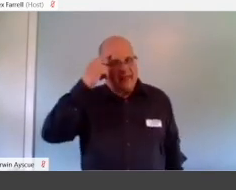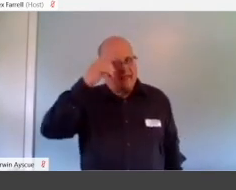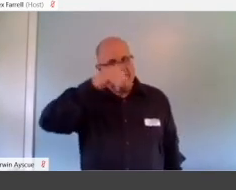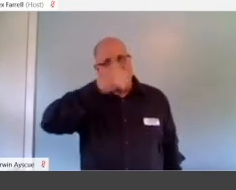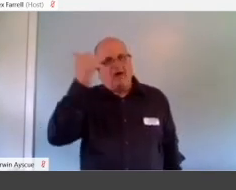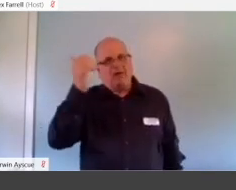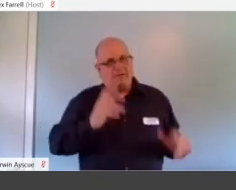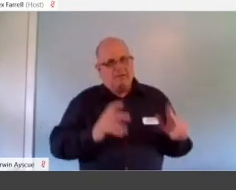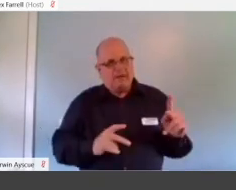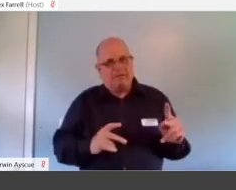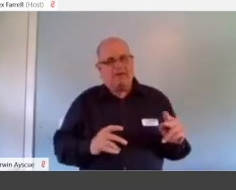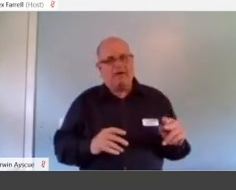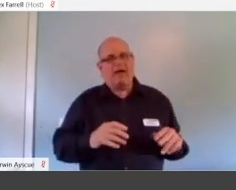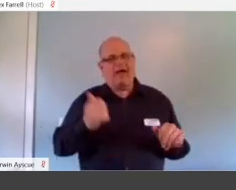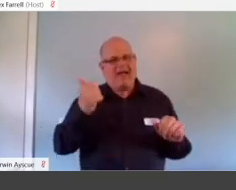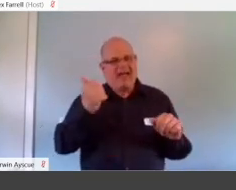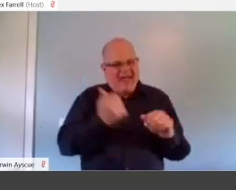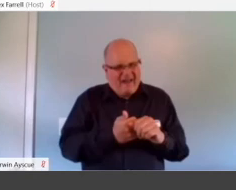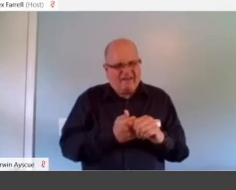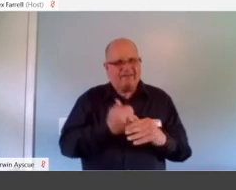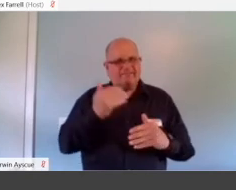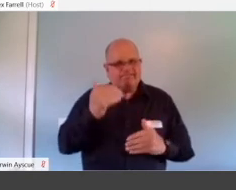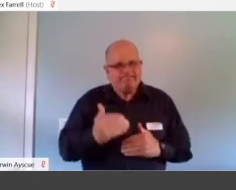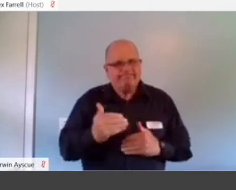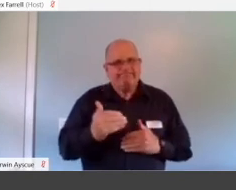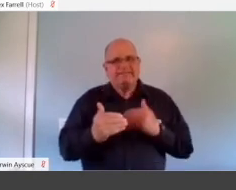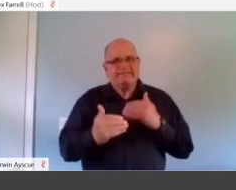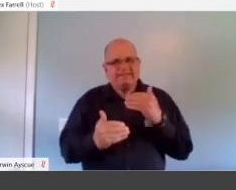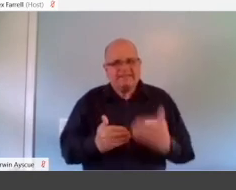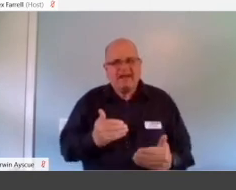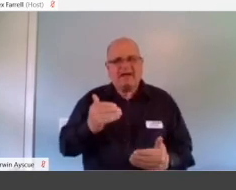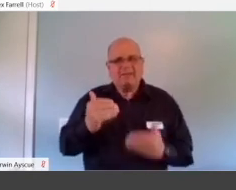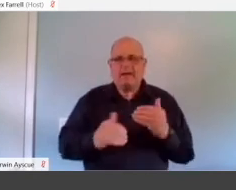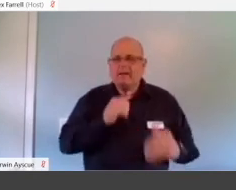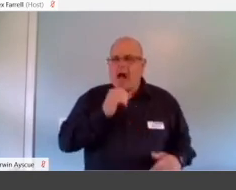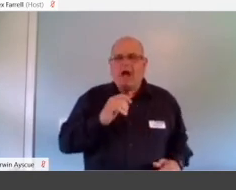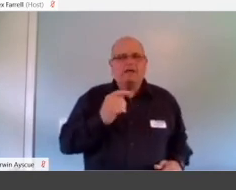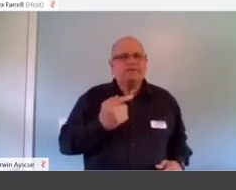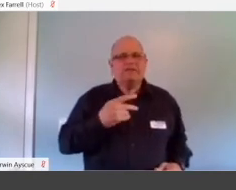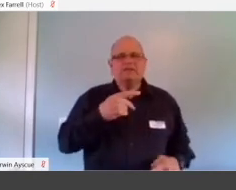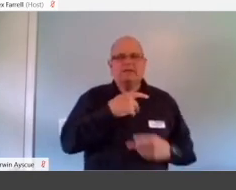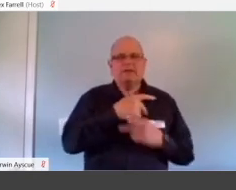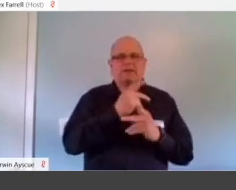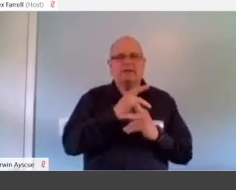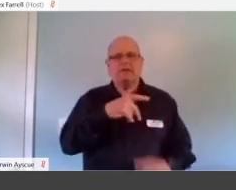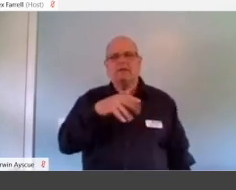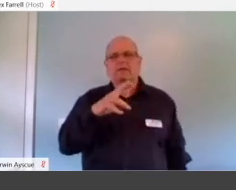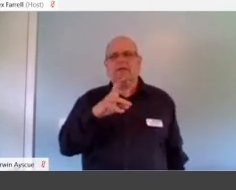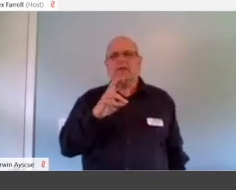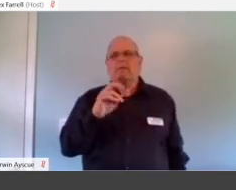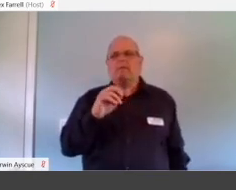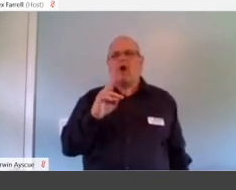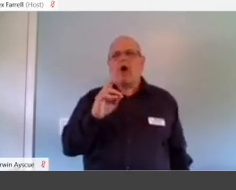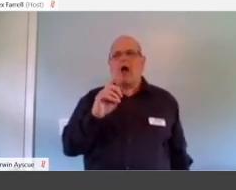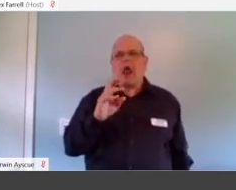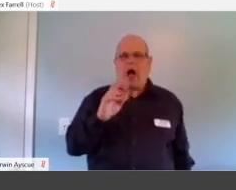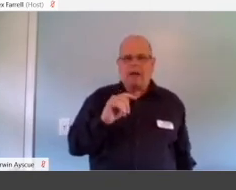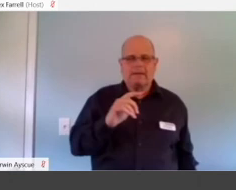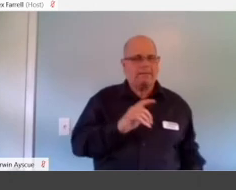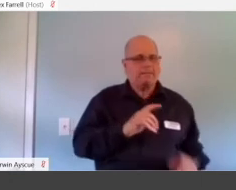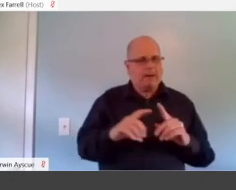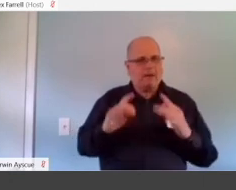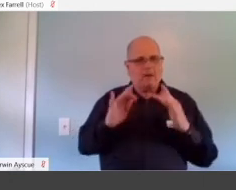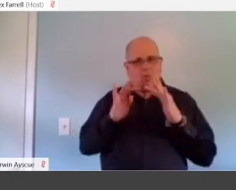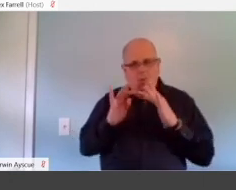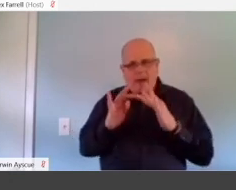of the process. And it's not just the product you build. It's not just an app. It's not just a website. It's working with your team to get to those things. It's making sure